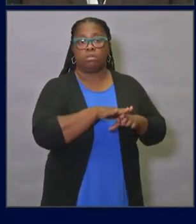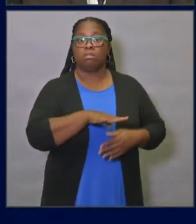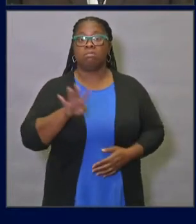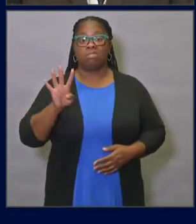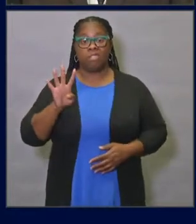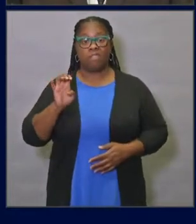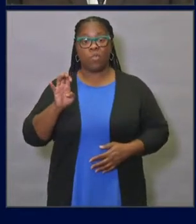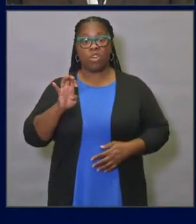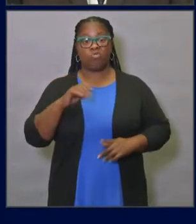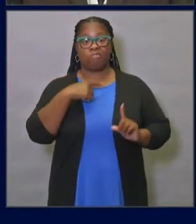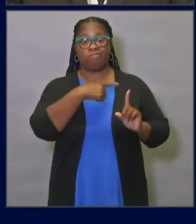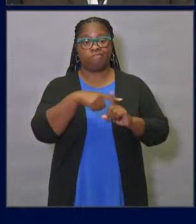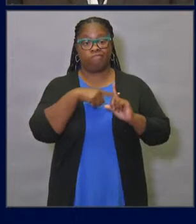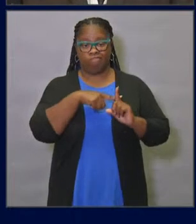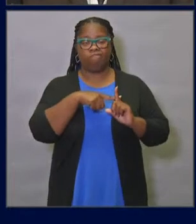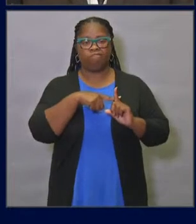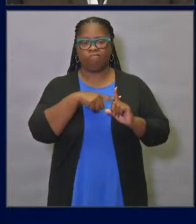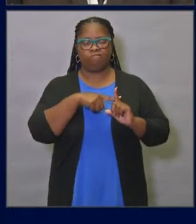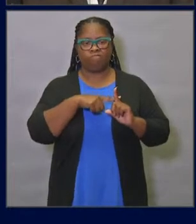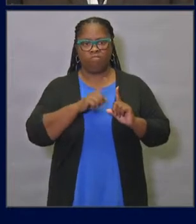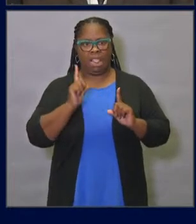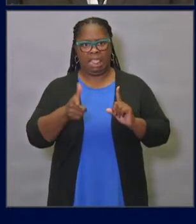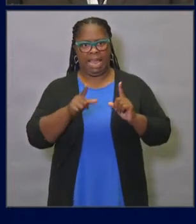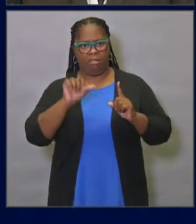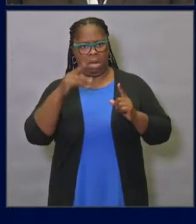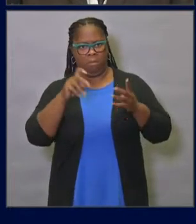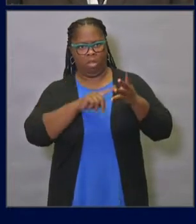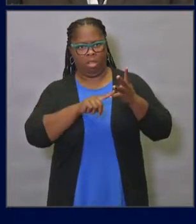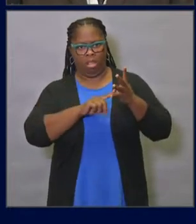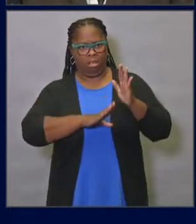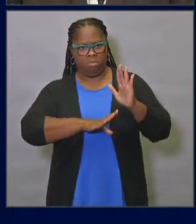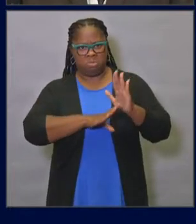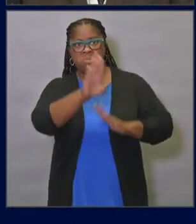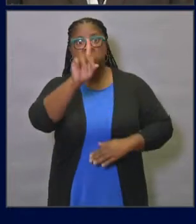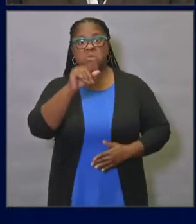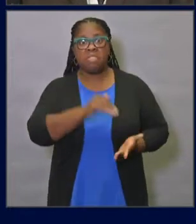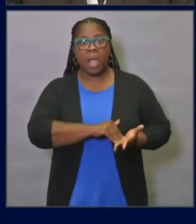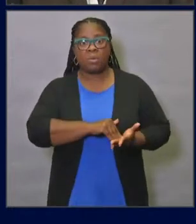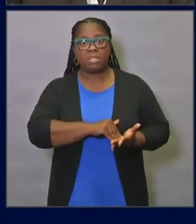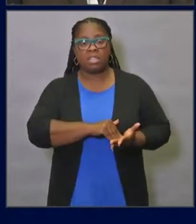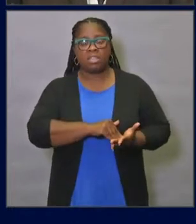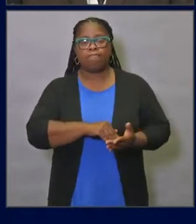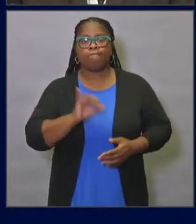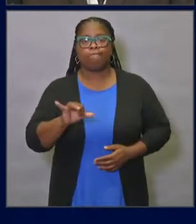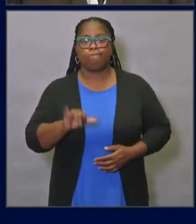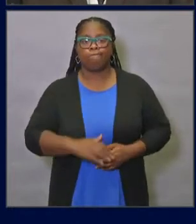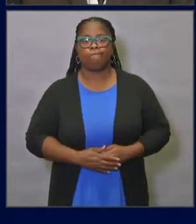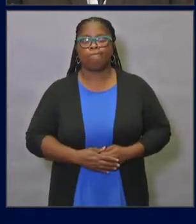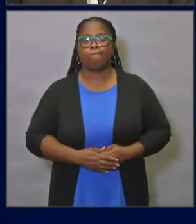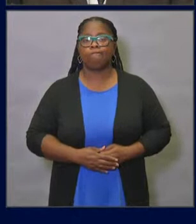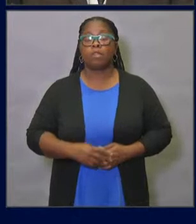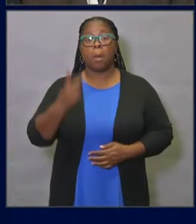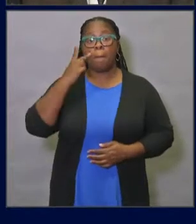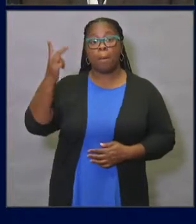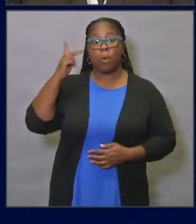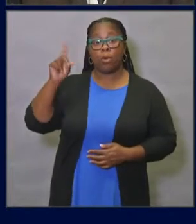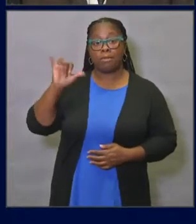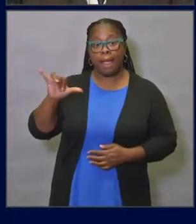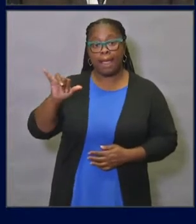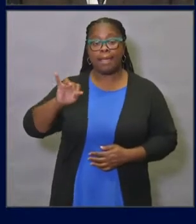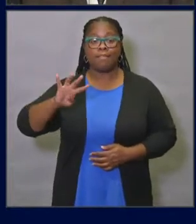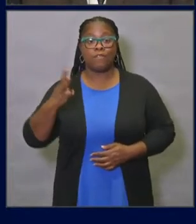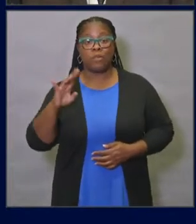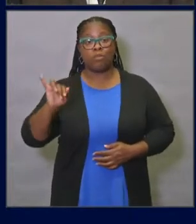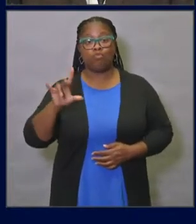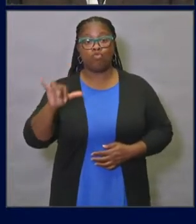cases later in the month. A few weeks after businesses reopened, coinciding with the Memorial Day and July 4th holidays, we saw a